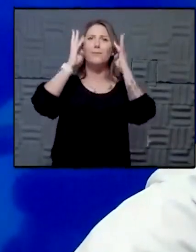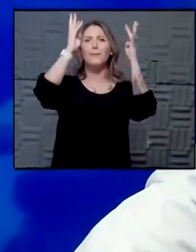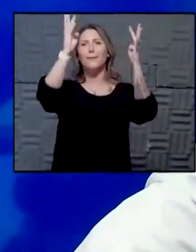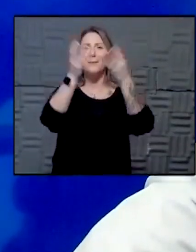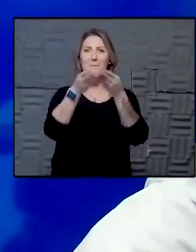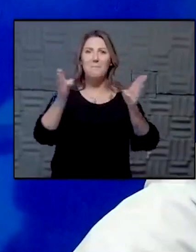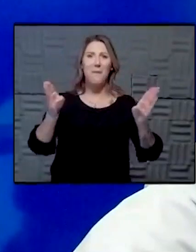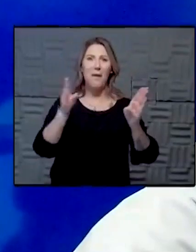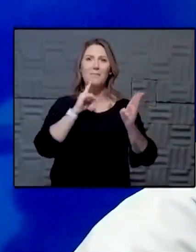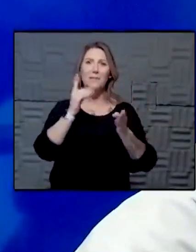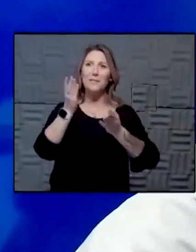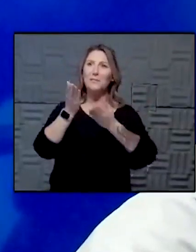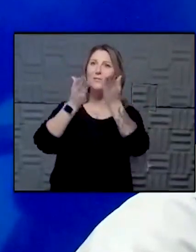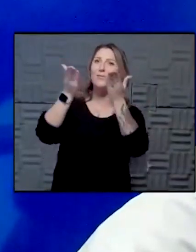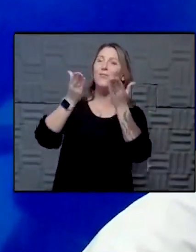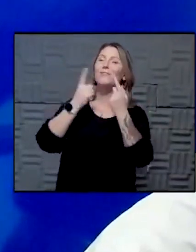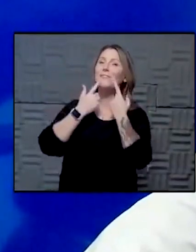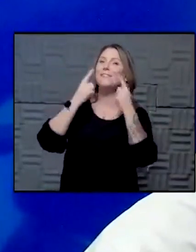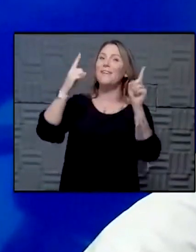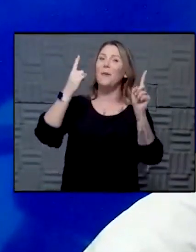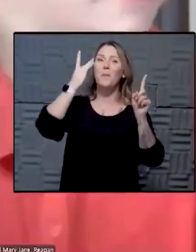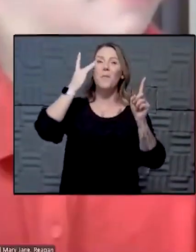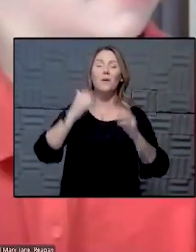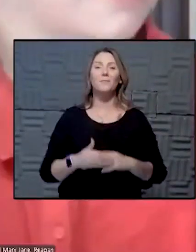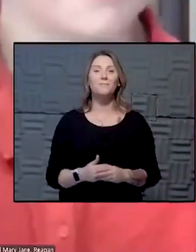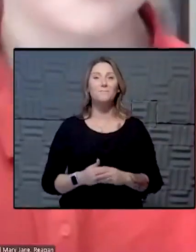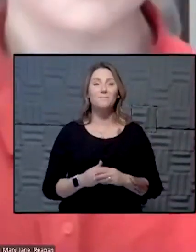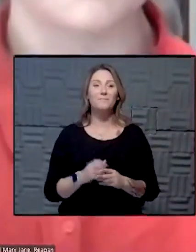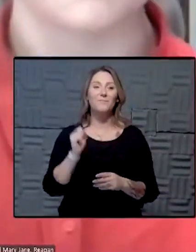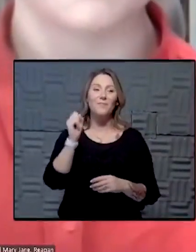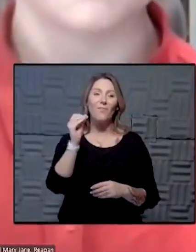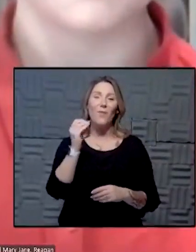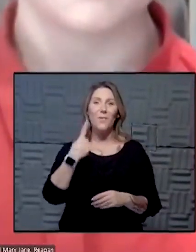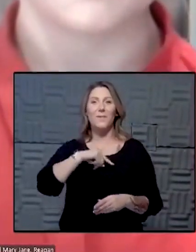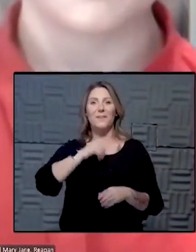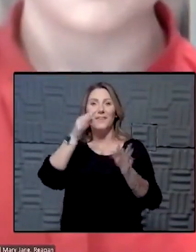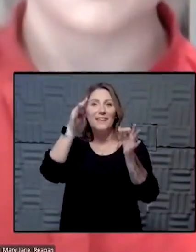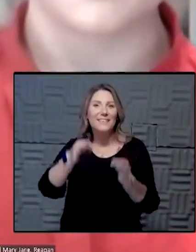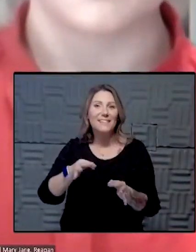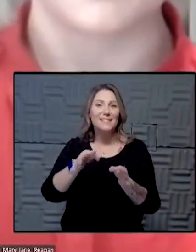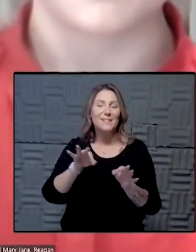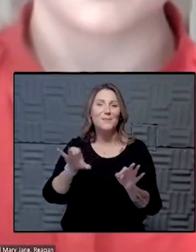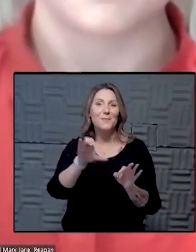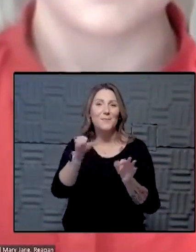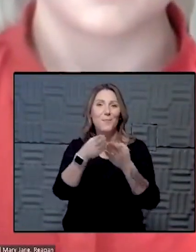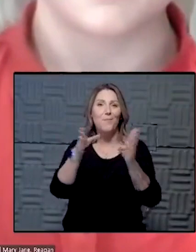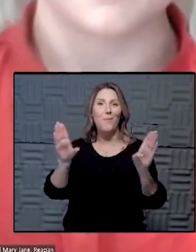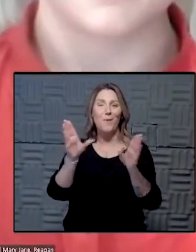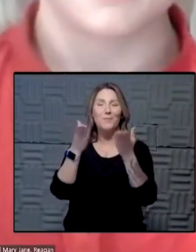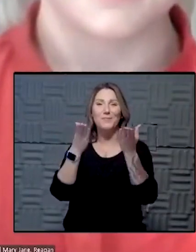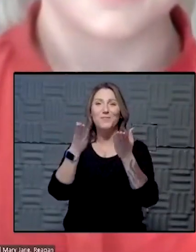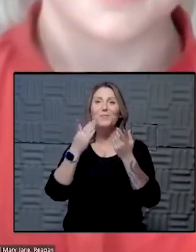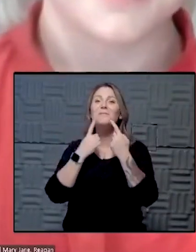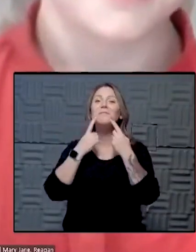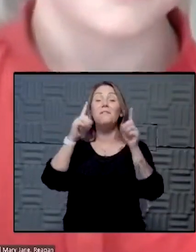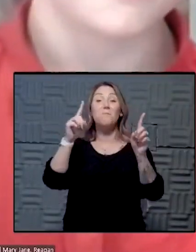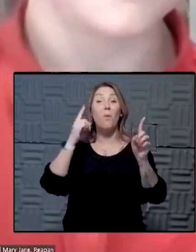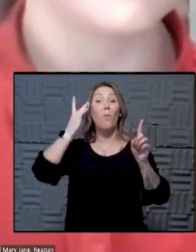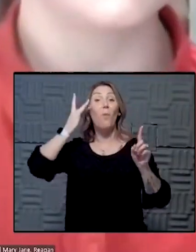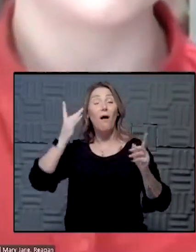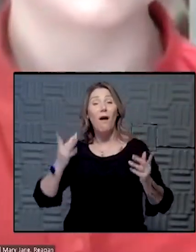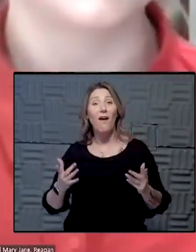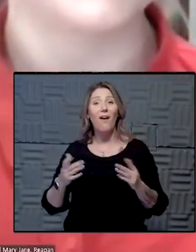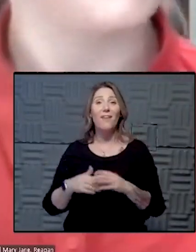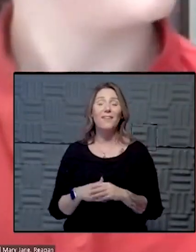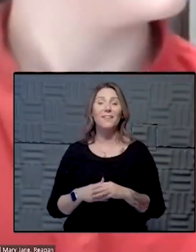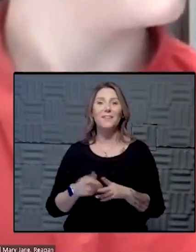public service announcement. So we decided to do the public service announcement because we